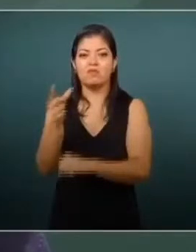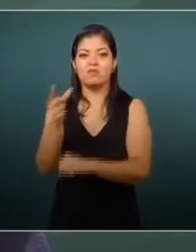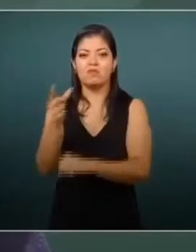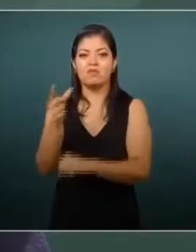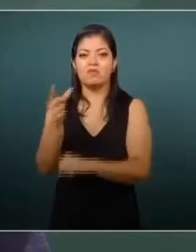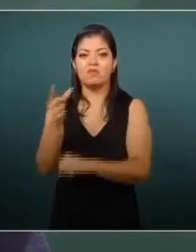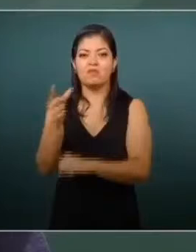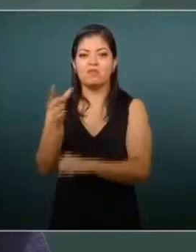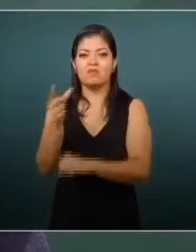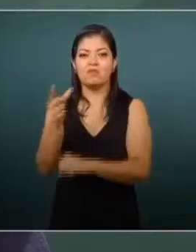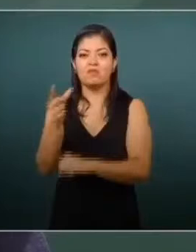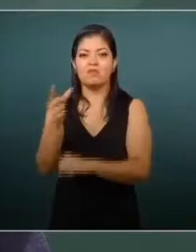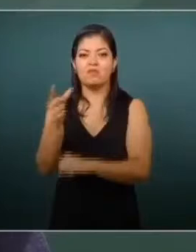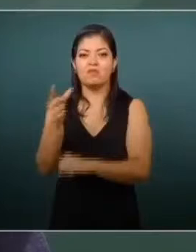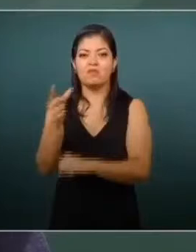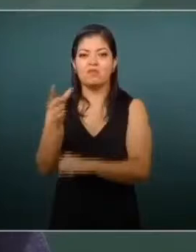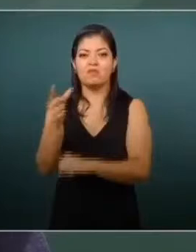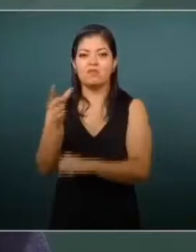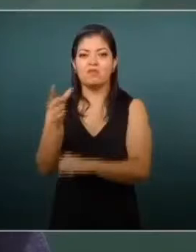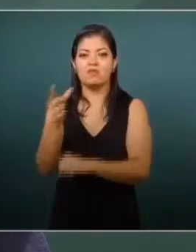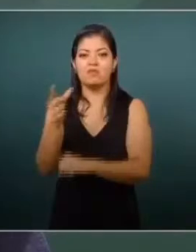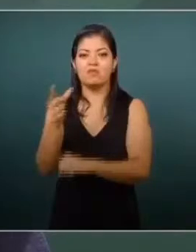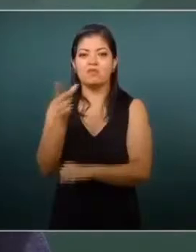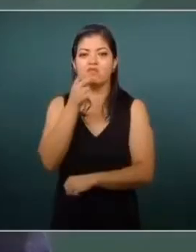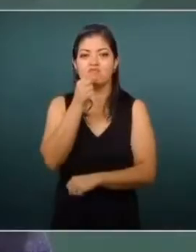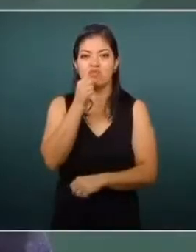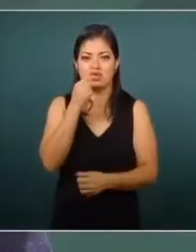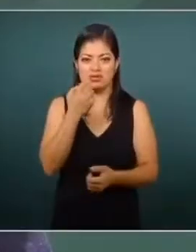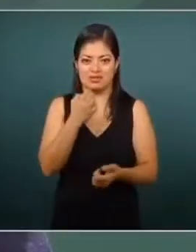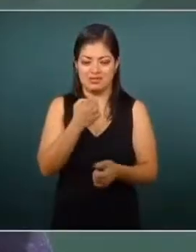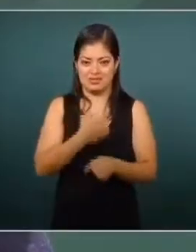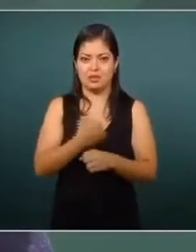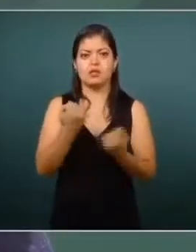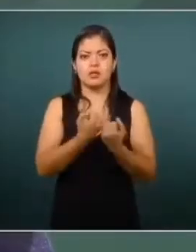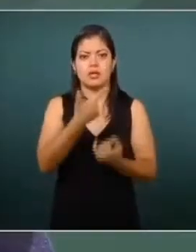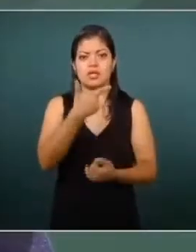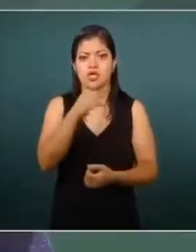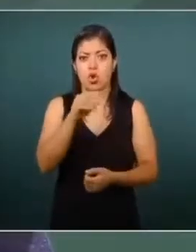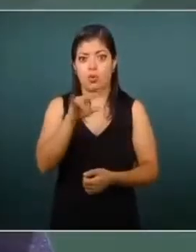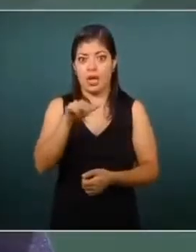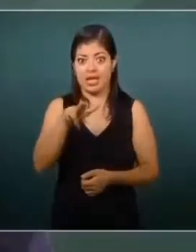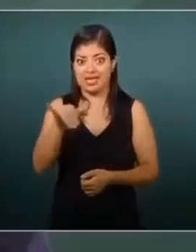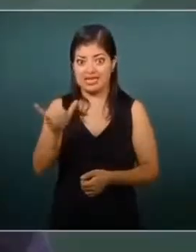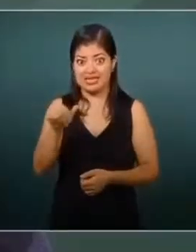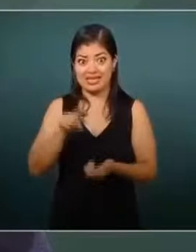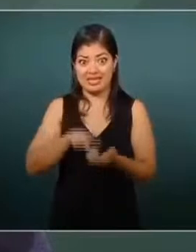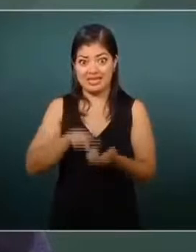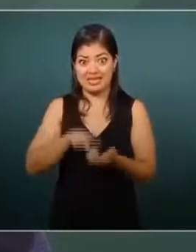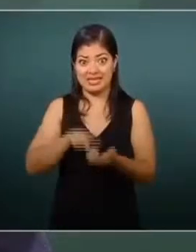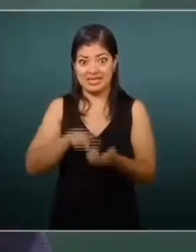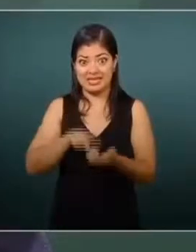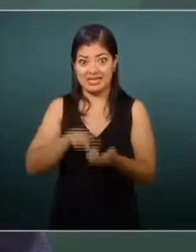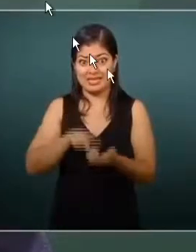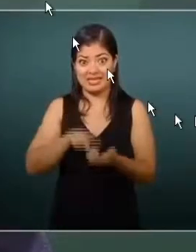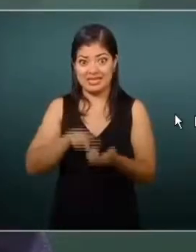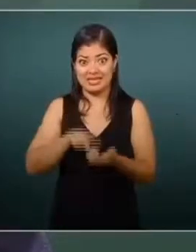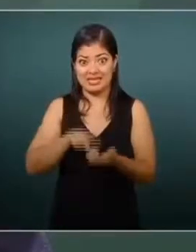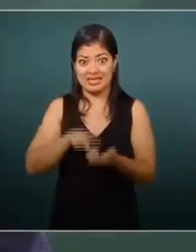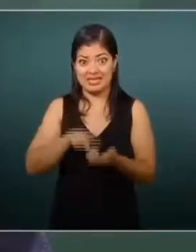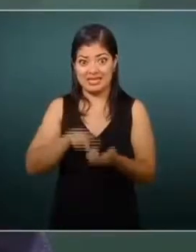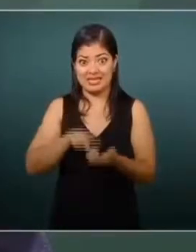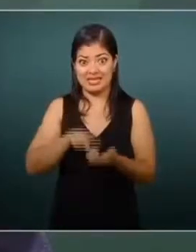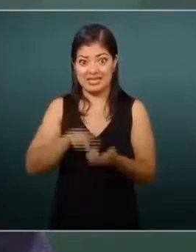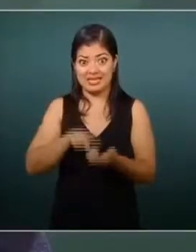arbitrarily arrested by the municipal police. En el caso de Giovanni están detenidos y en la cárcel. And in the case